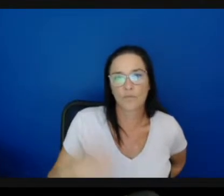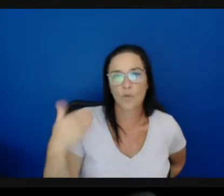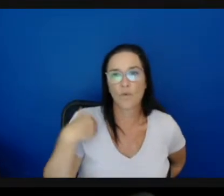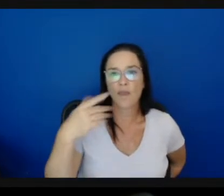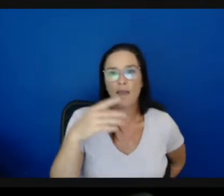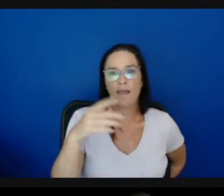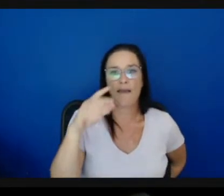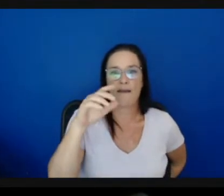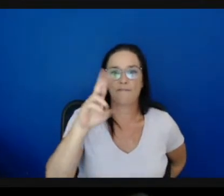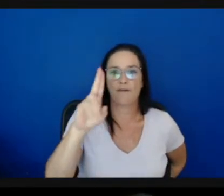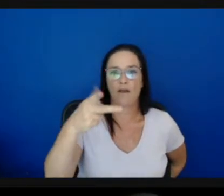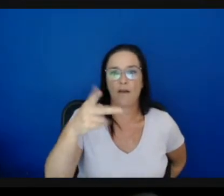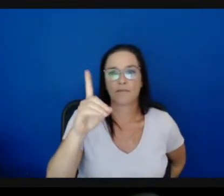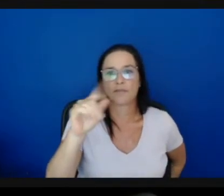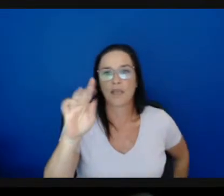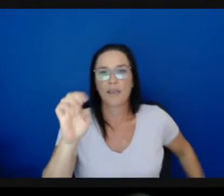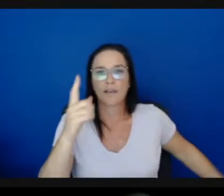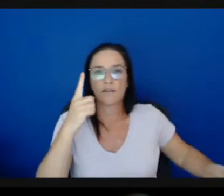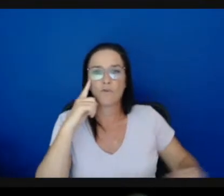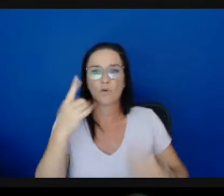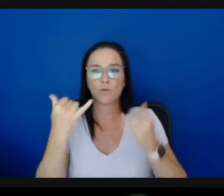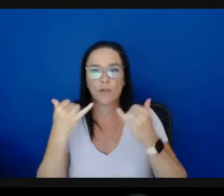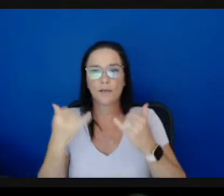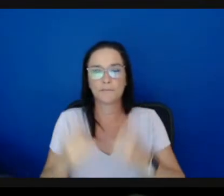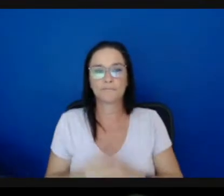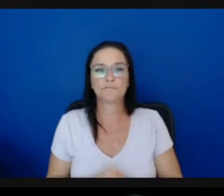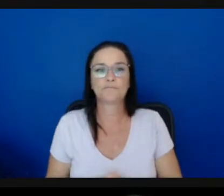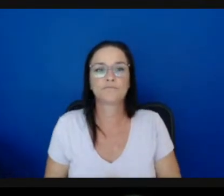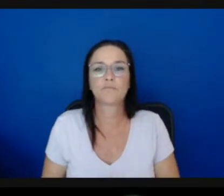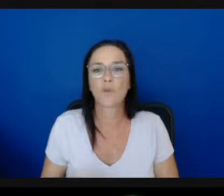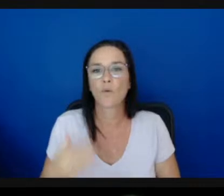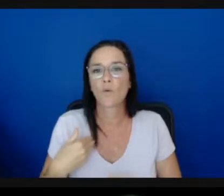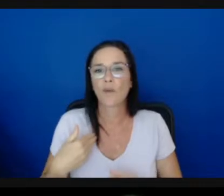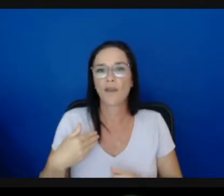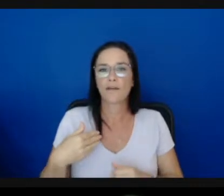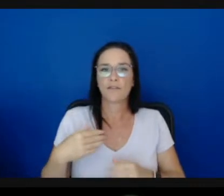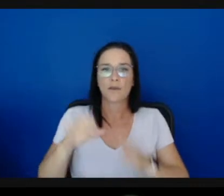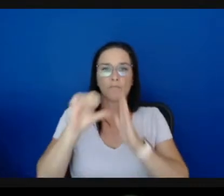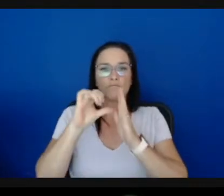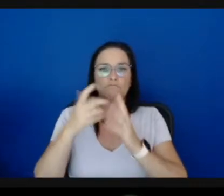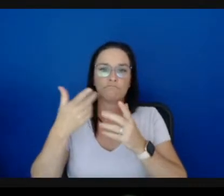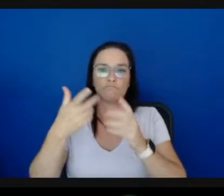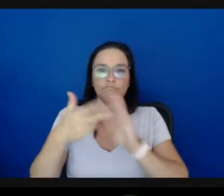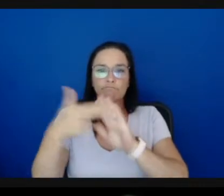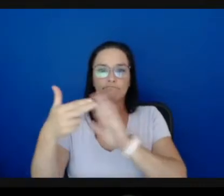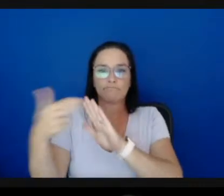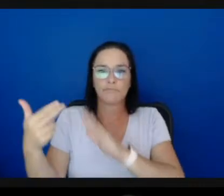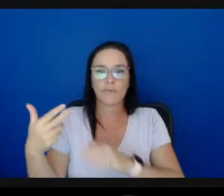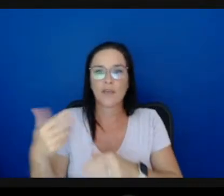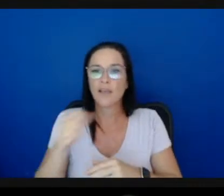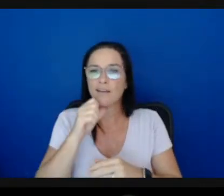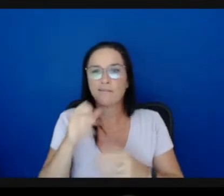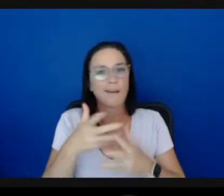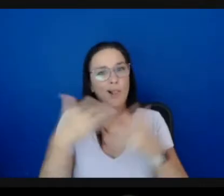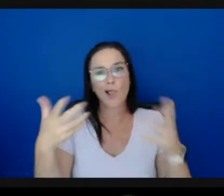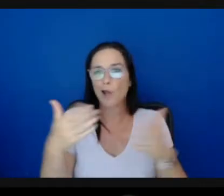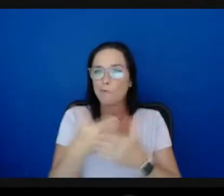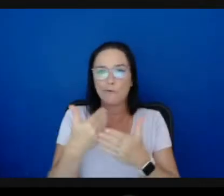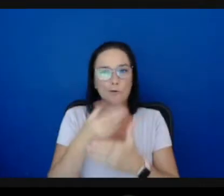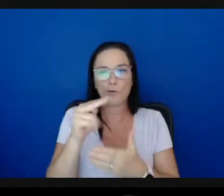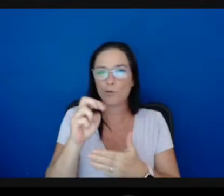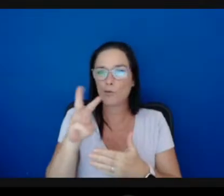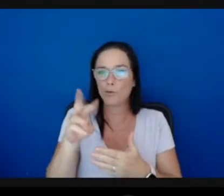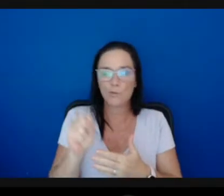So we'll just read today's update, some highlights, which is not a whole lot of news. There's low rates